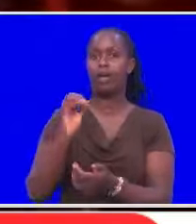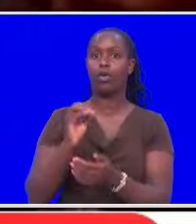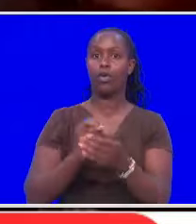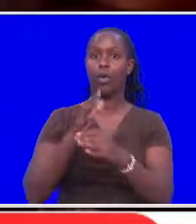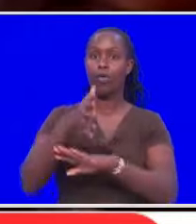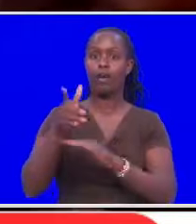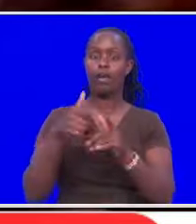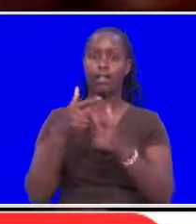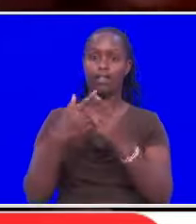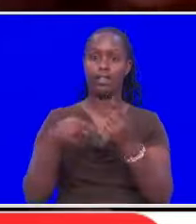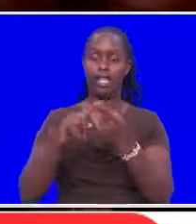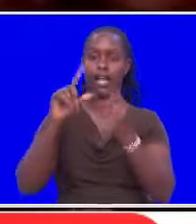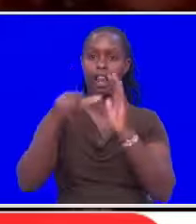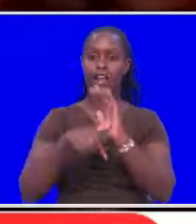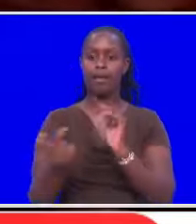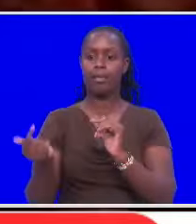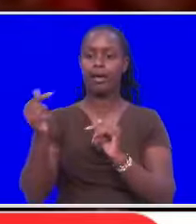has caused the accident here.